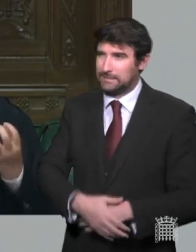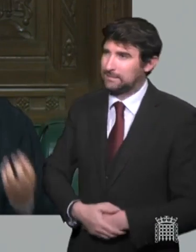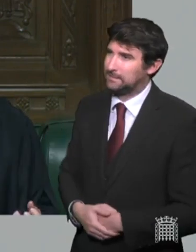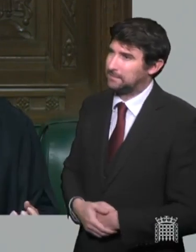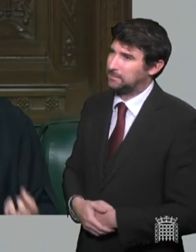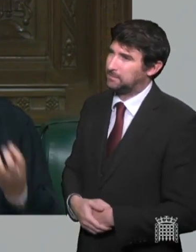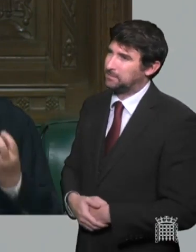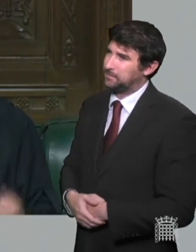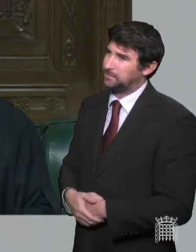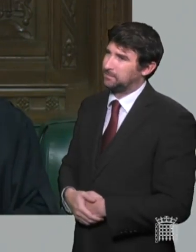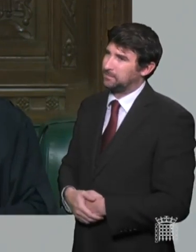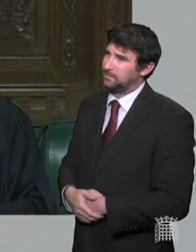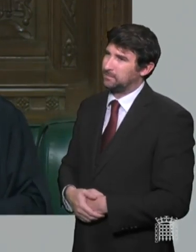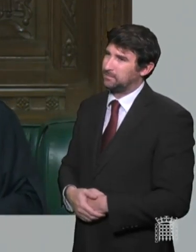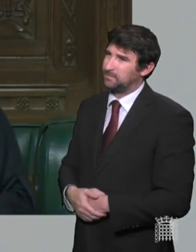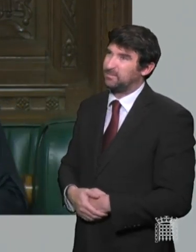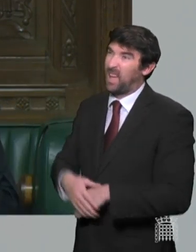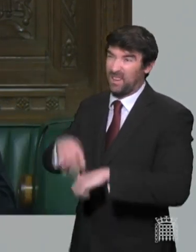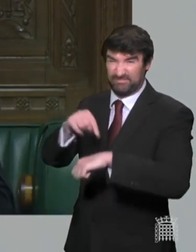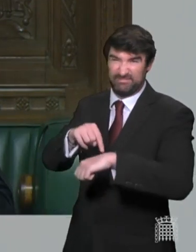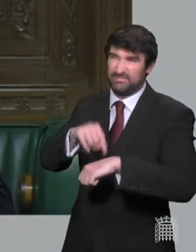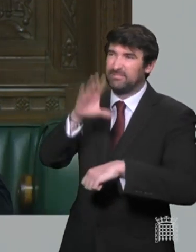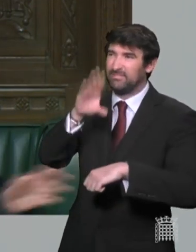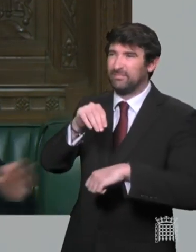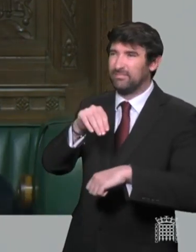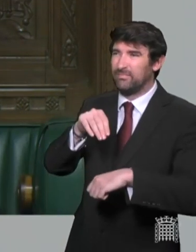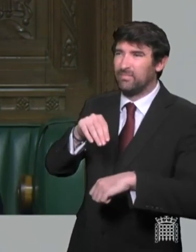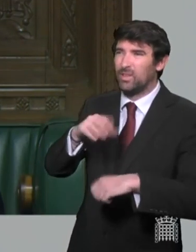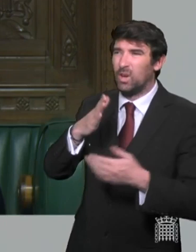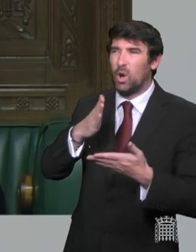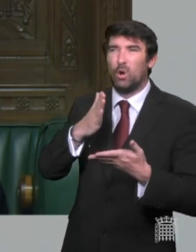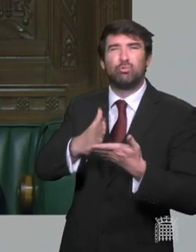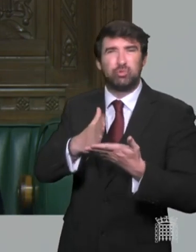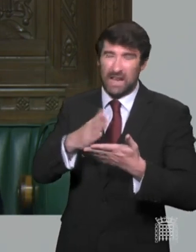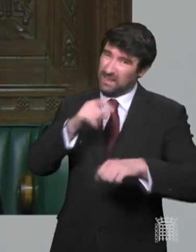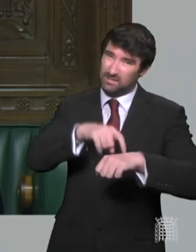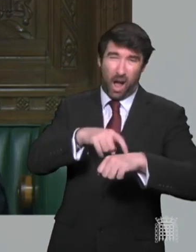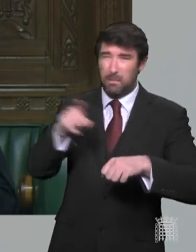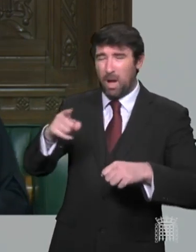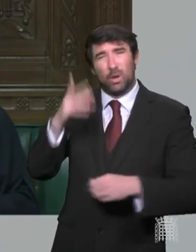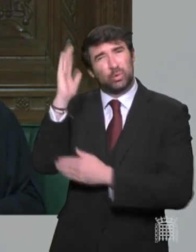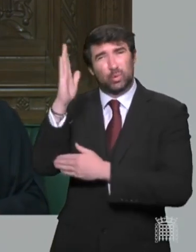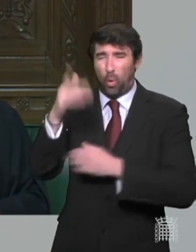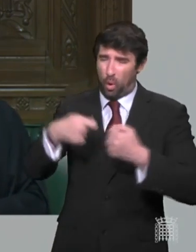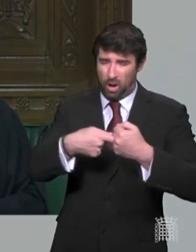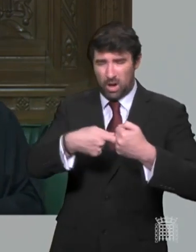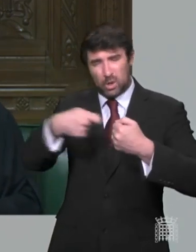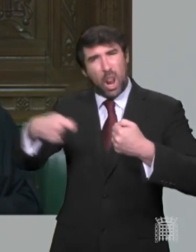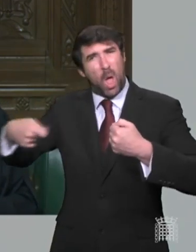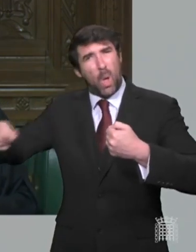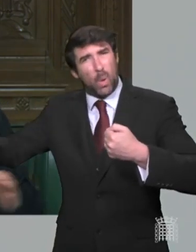up to get those members who miss out. Point of order. No, point of order don't come now, come after your accused. We've